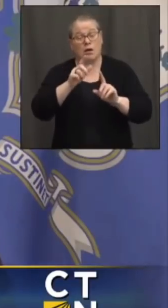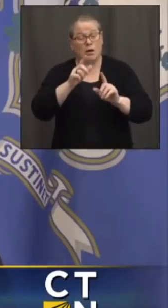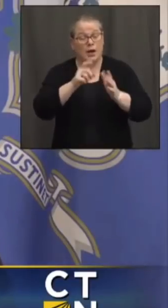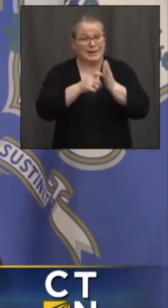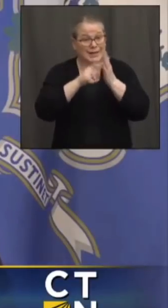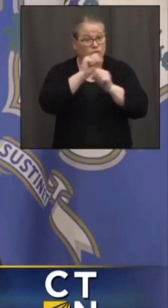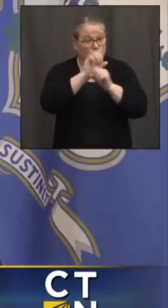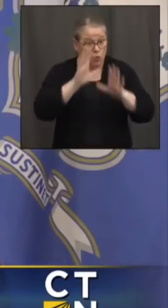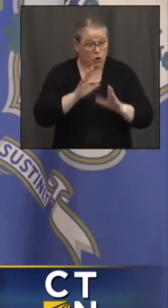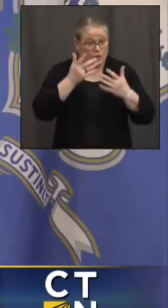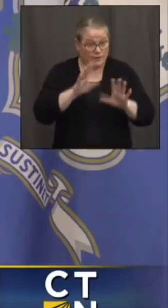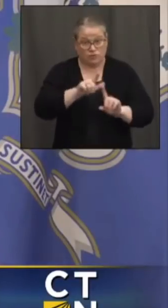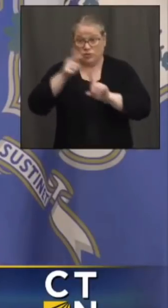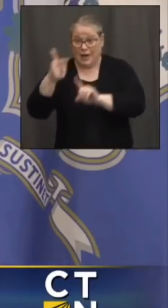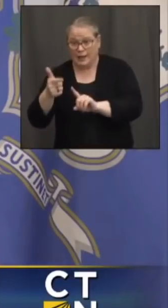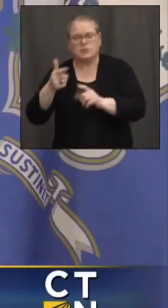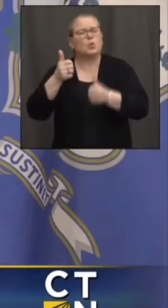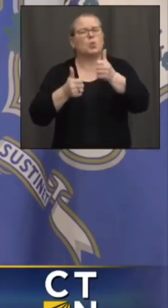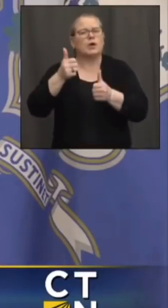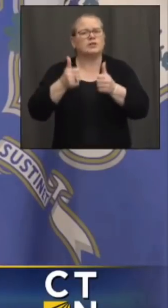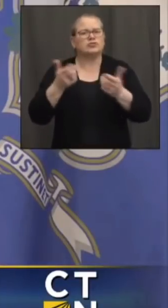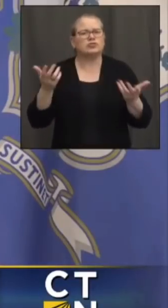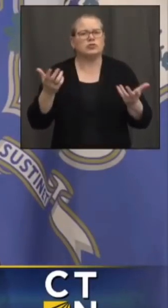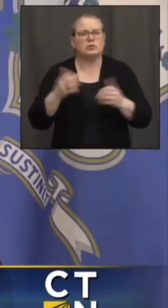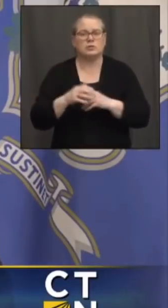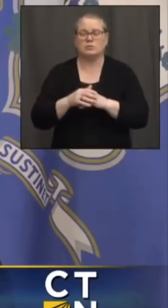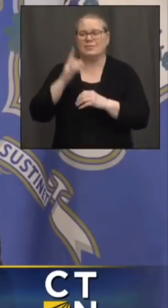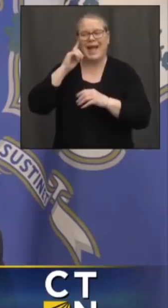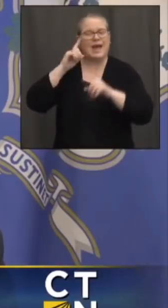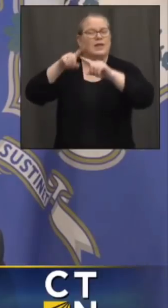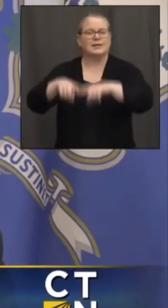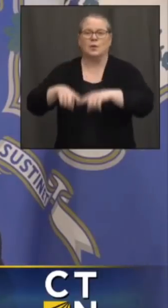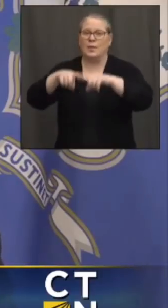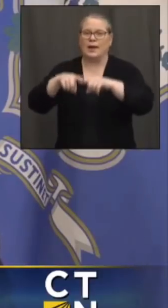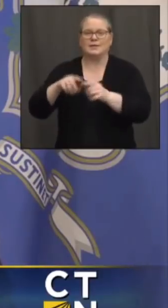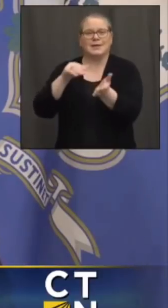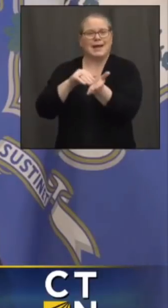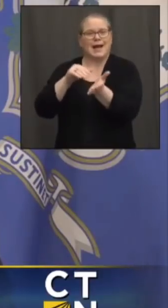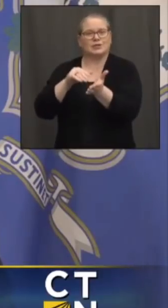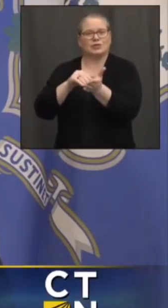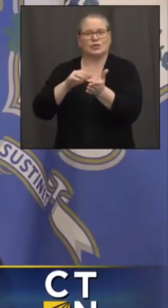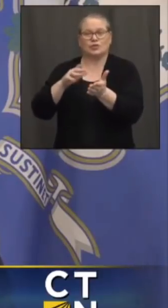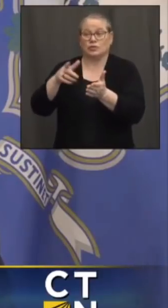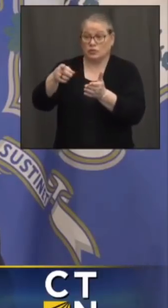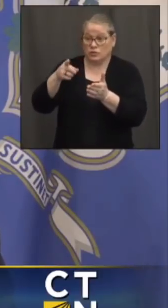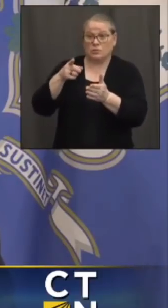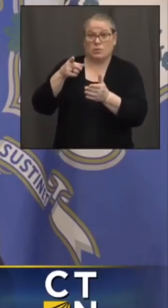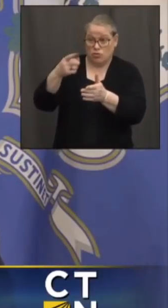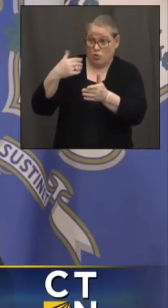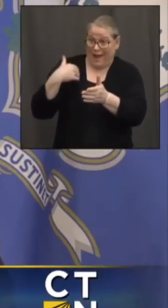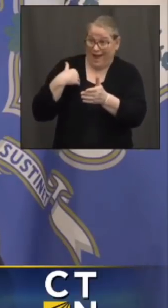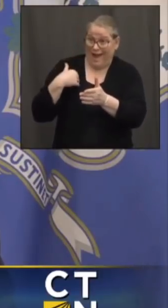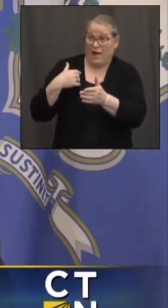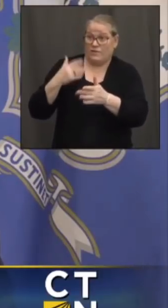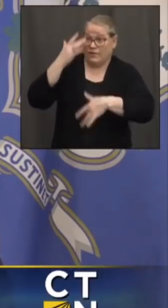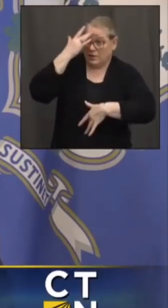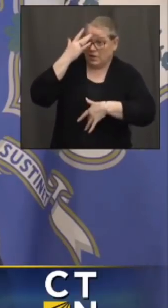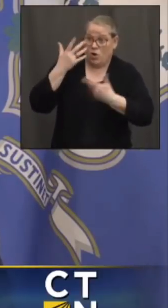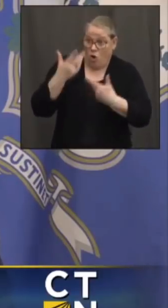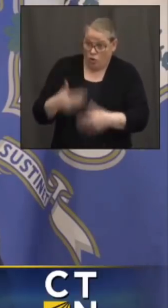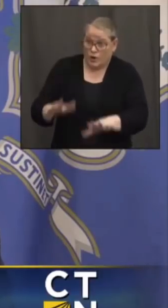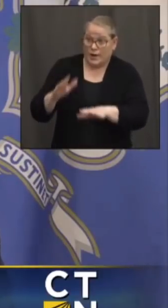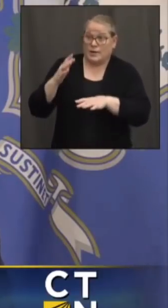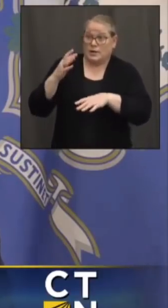a pre-existing condition and say, you are now eligible to get a vaccine, come in and get vaccinated, so that we do it in